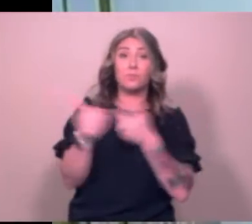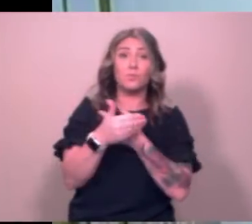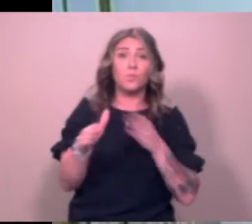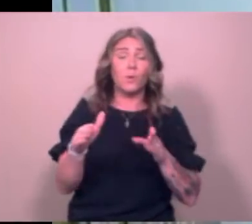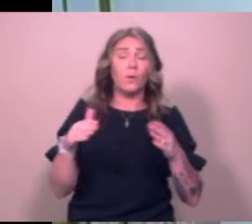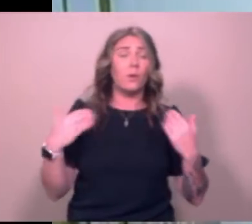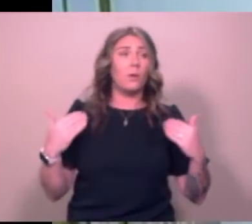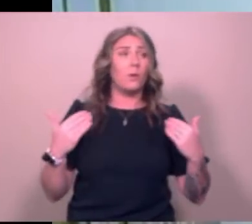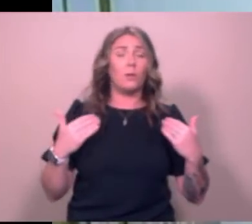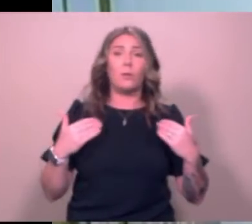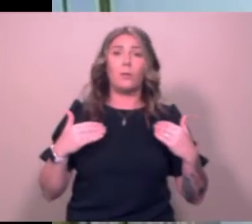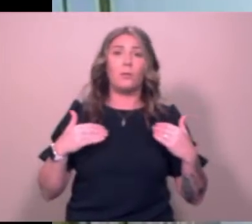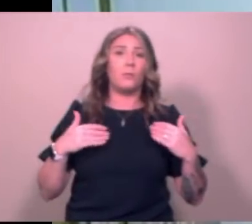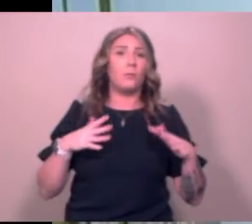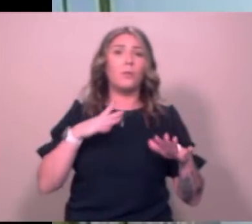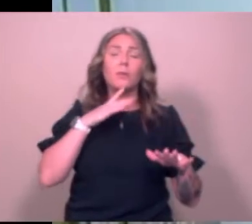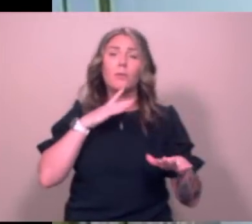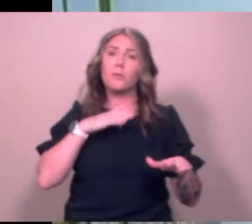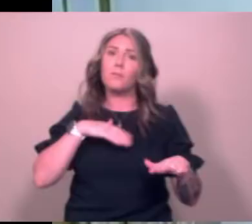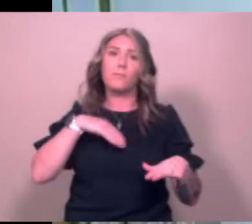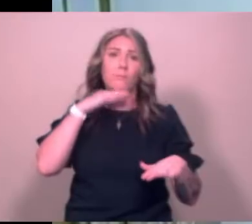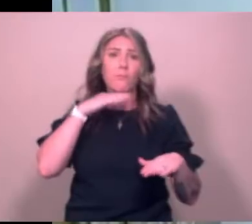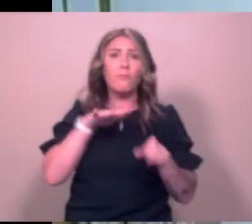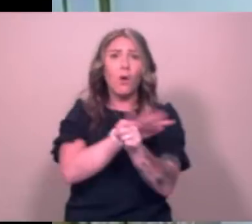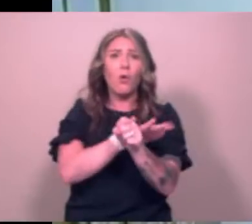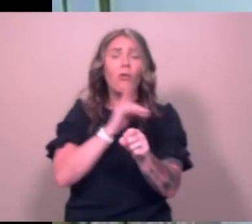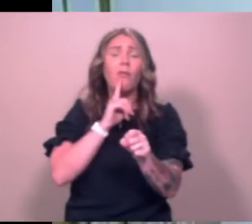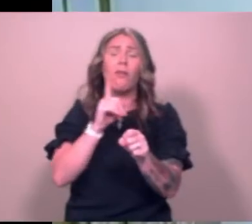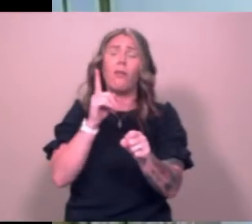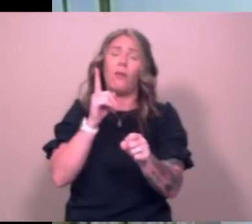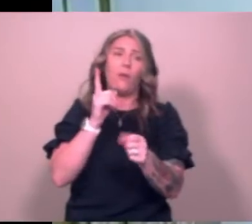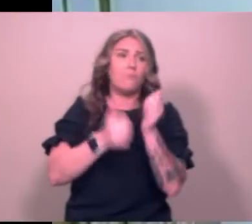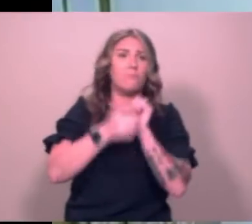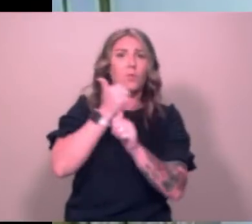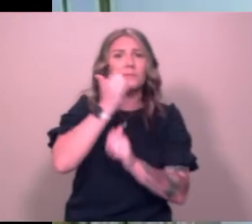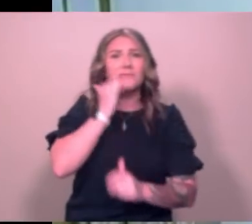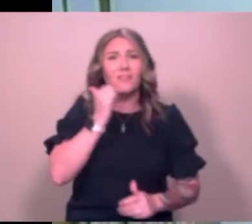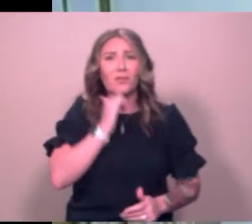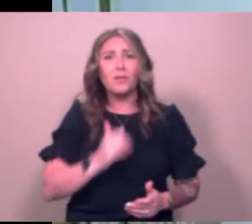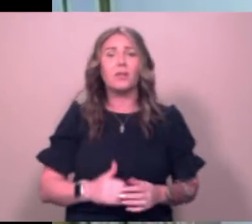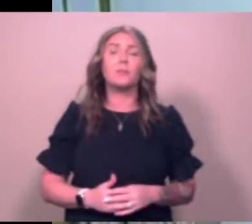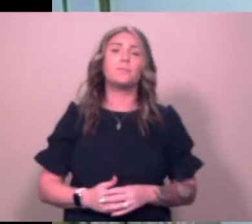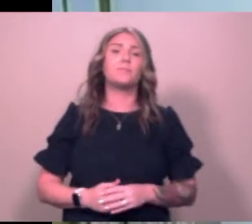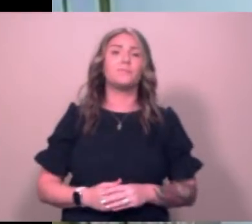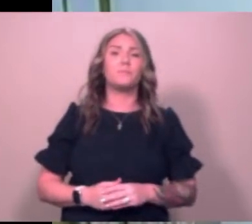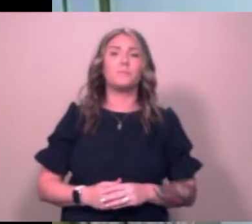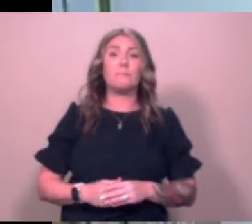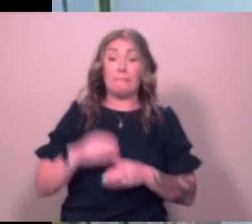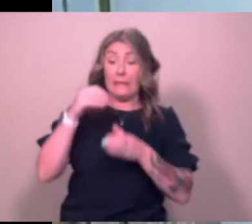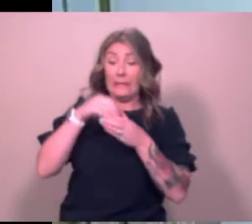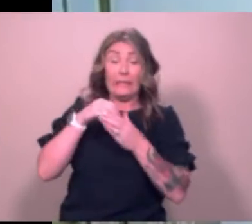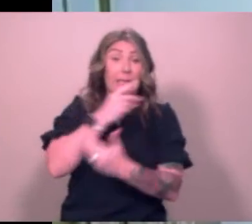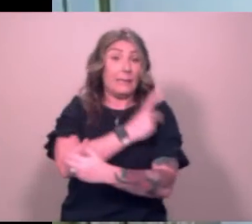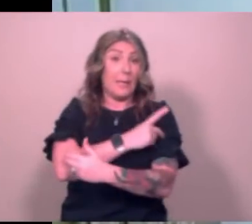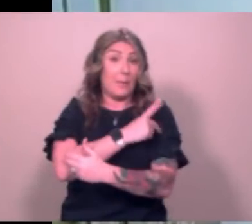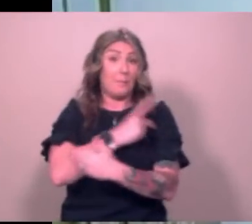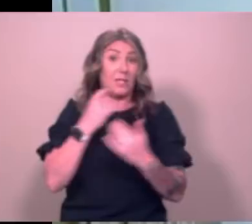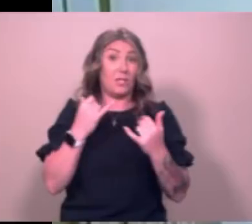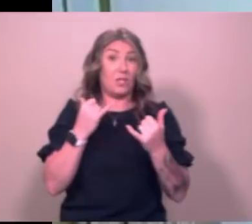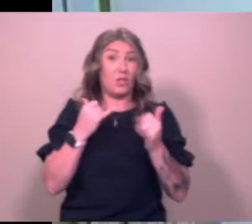completely gridlocked most of the day, every day. The inpatients currently